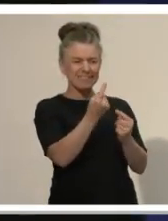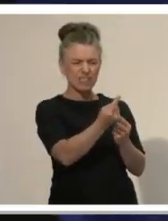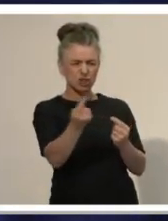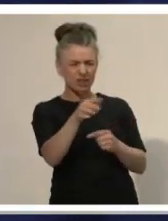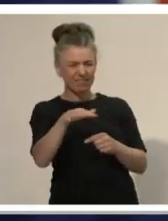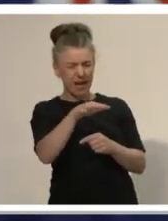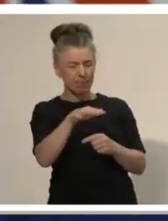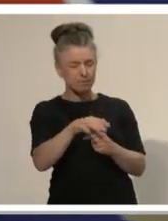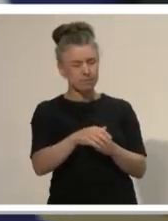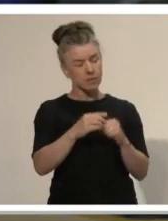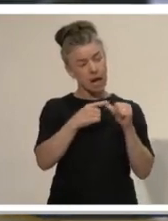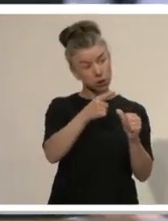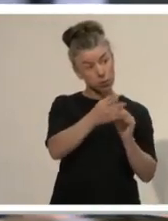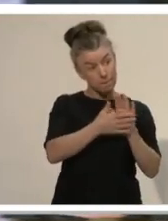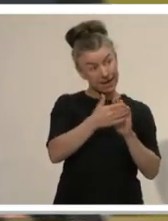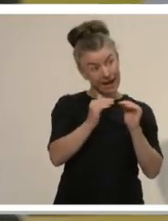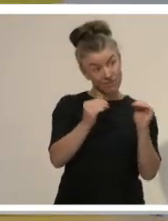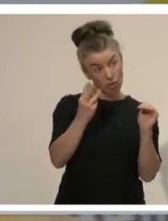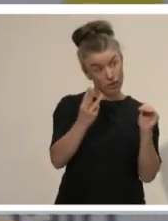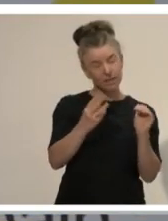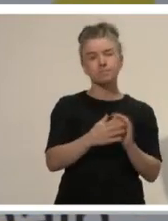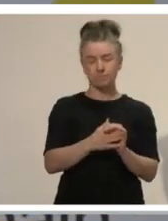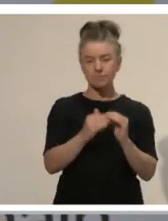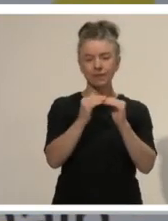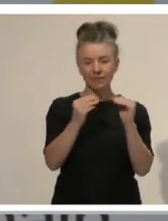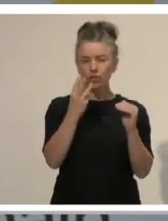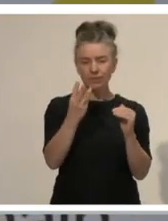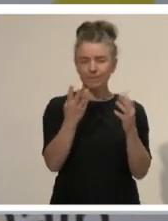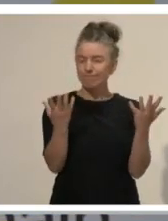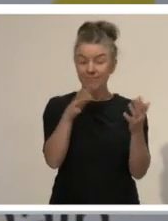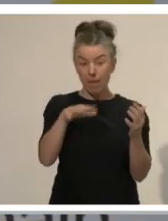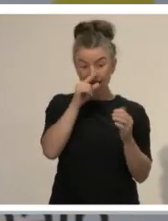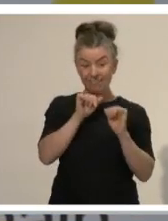Sorry, do you mean under alert, under current? Under level 3. Under level 3,